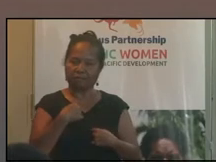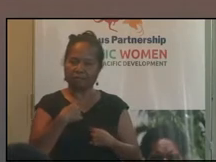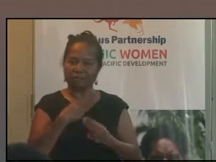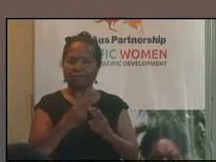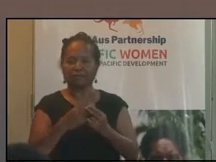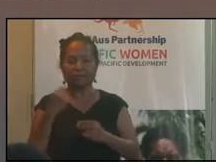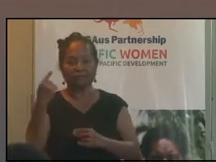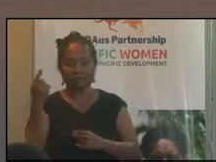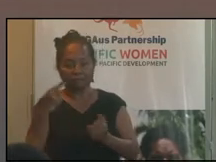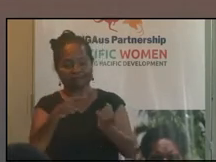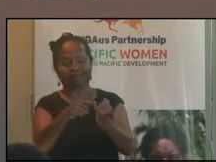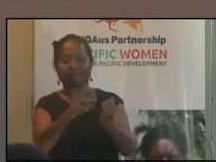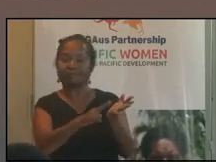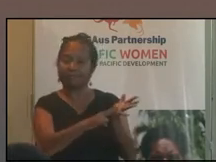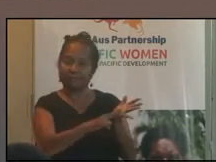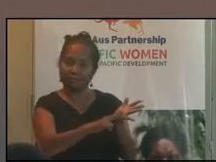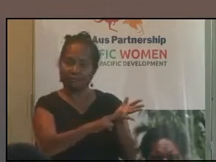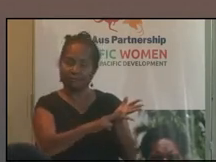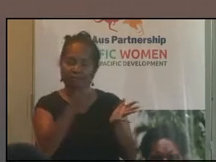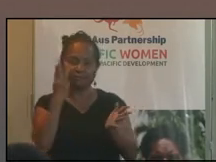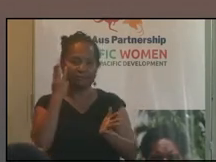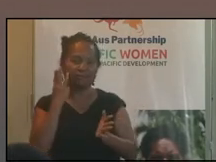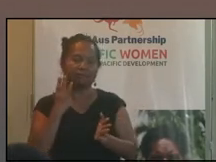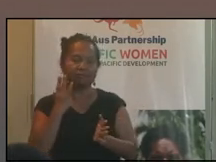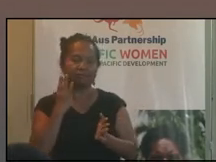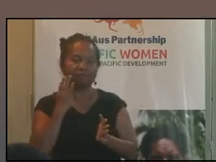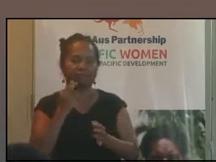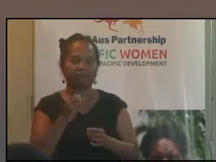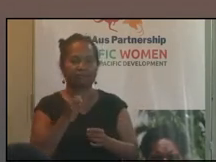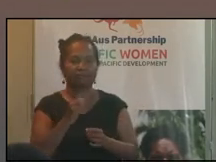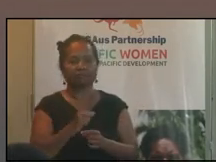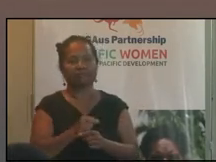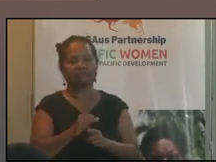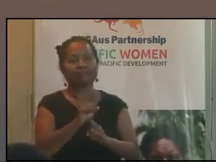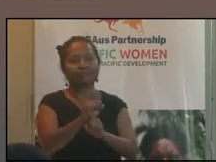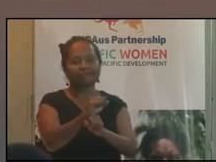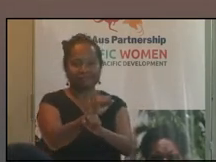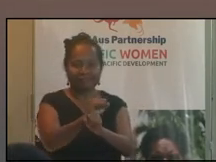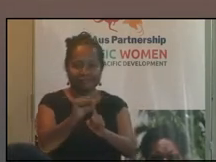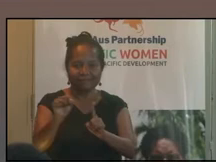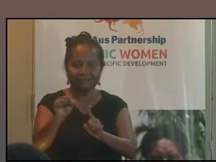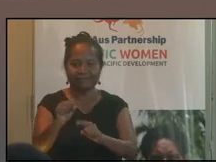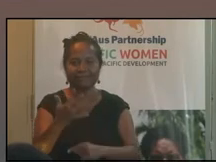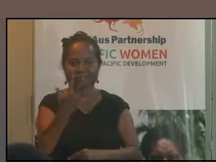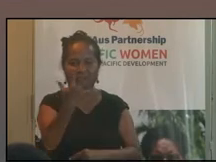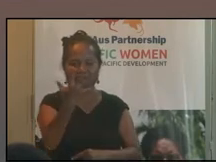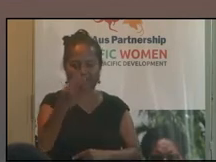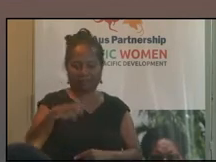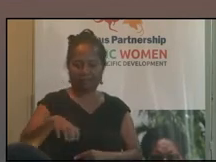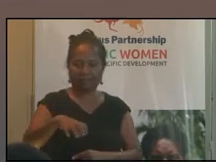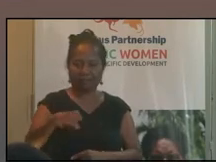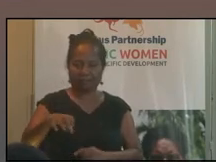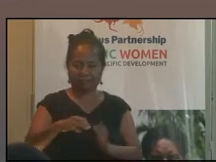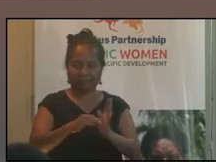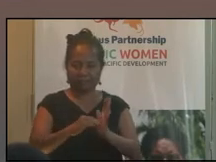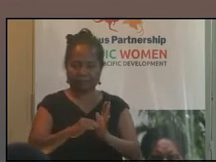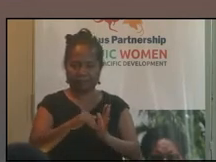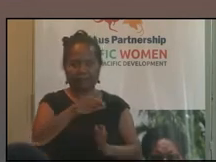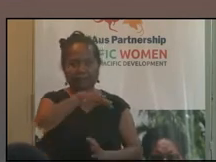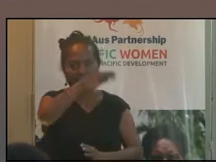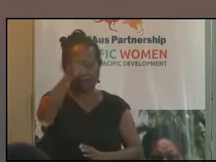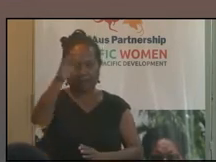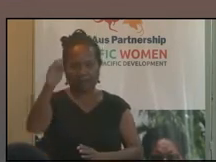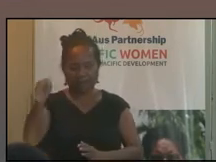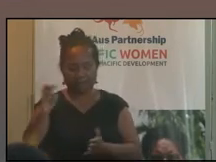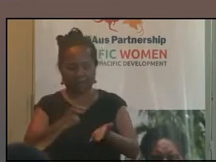the UN women traveling to advocate for the five regional seats in the Highlands region, Mombasa